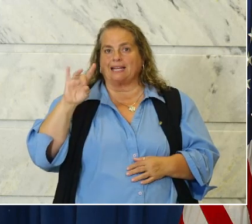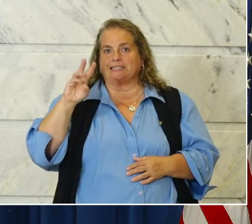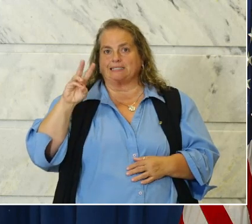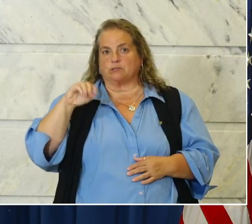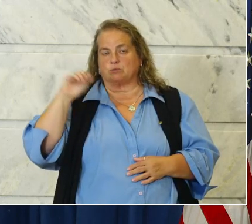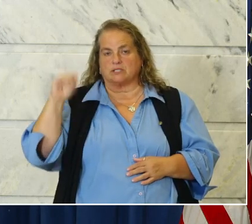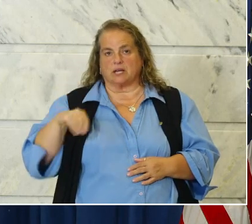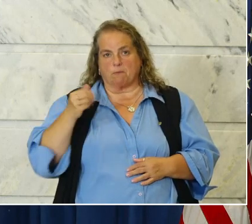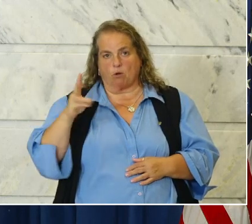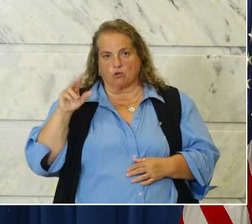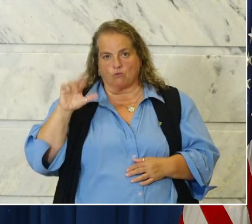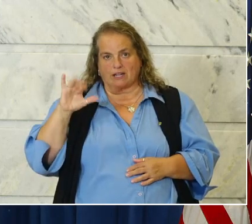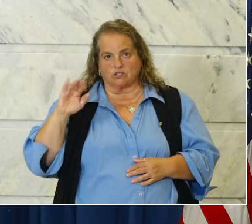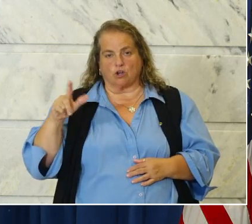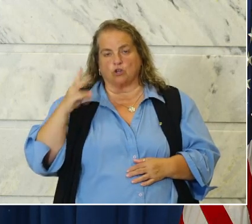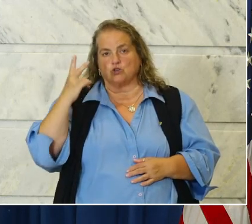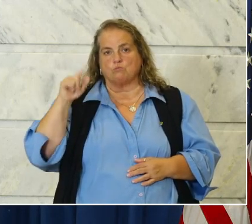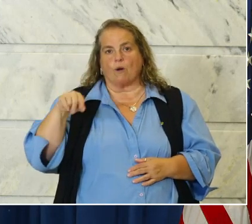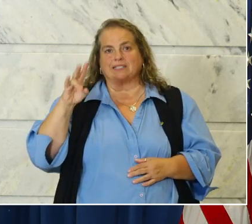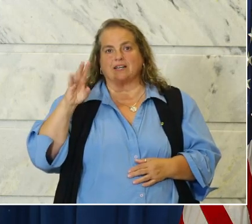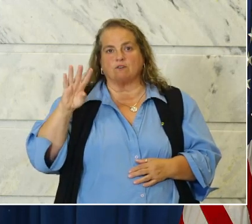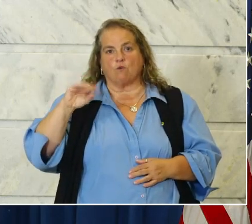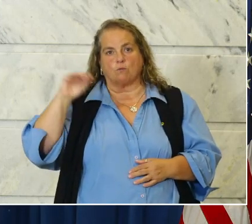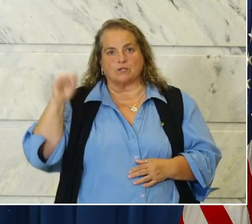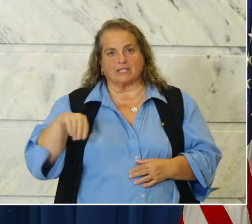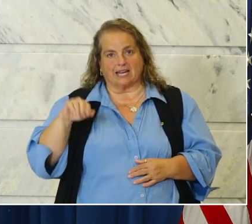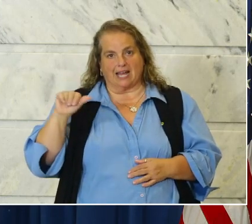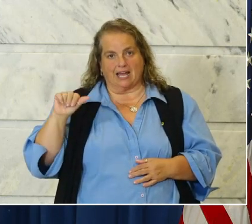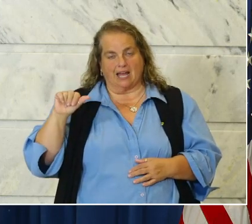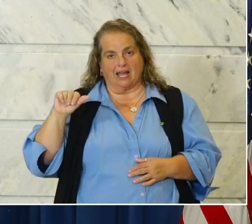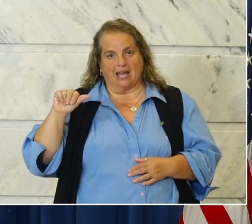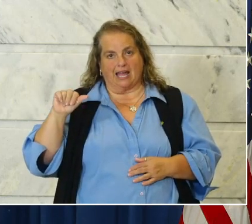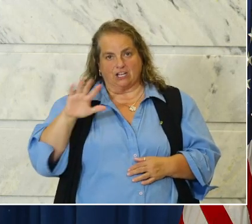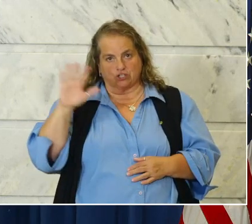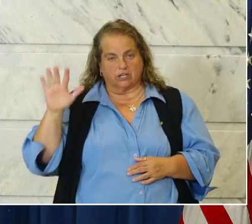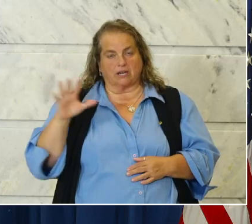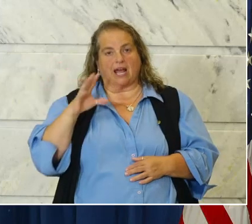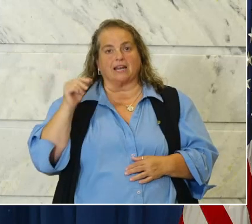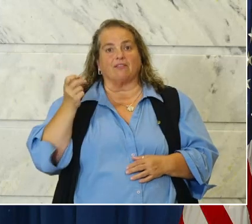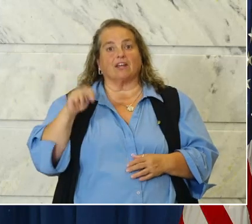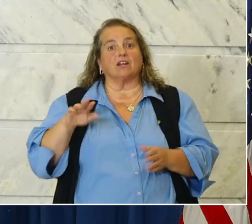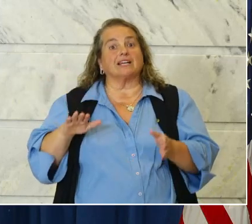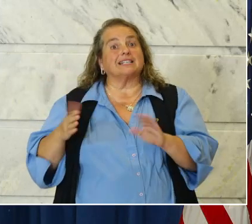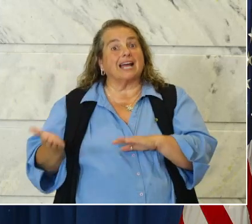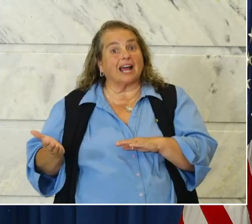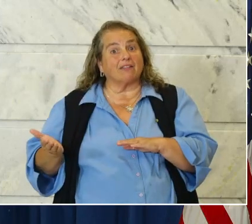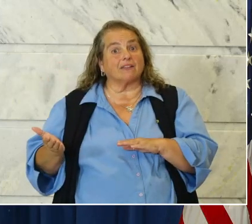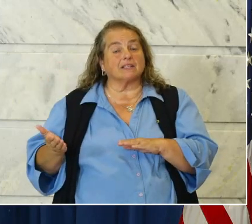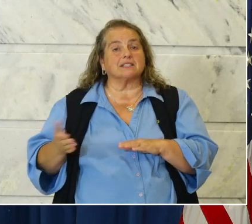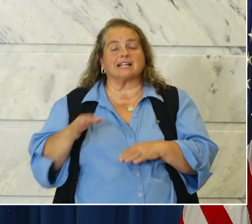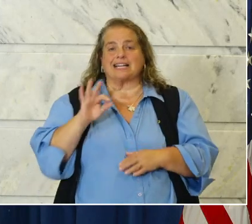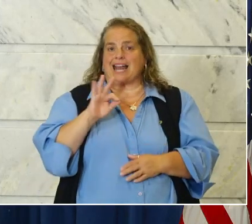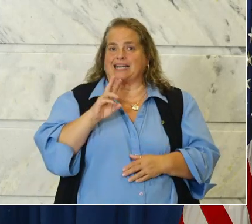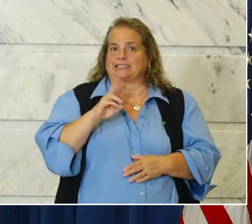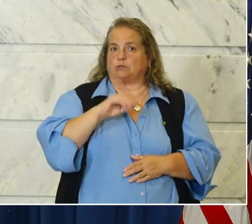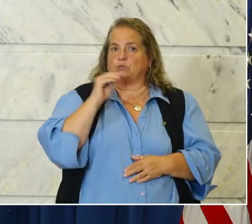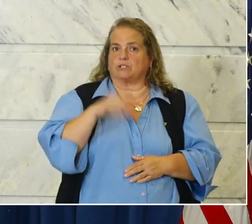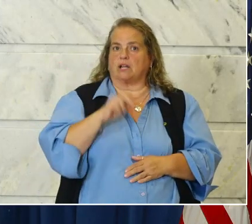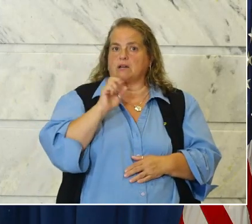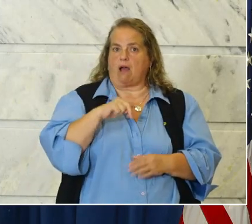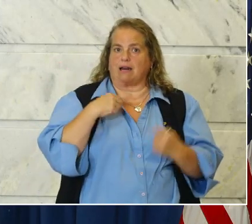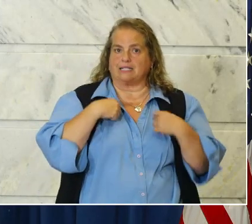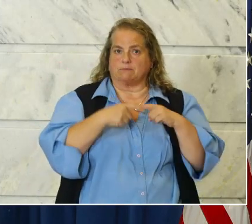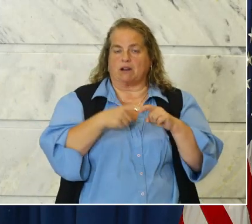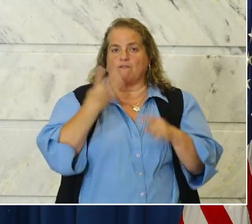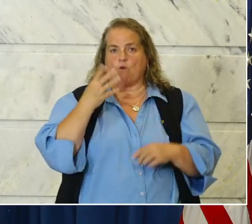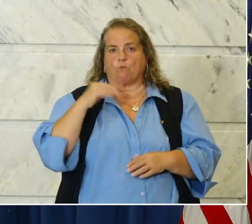5.86% multiracial, 2.74% Asian. And then we look at deaths, and it's about 96% non-Hispanic